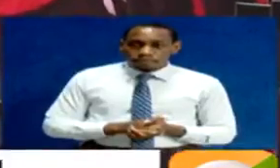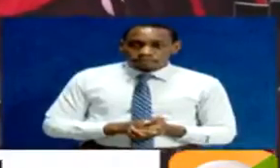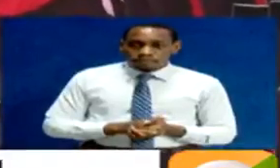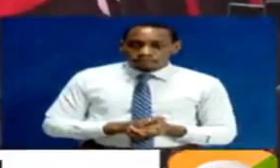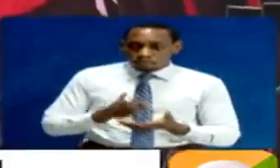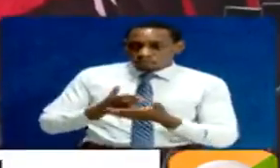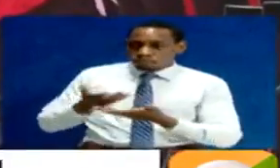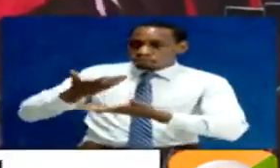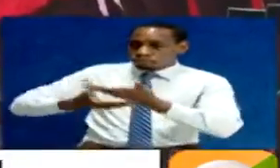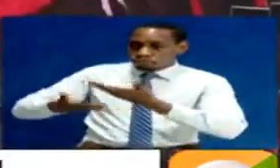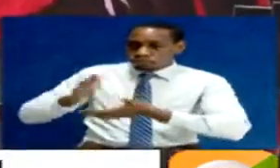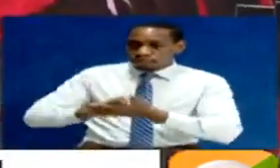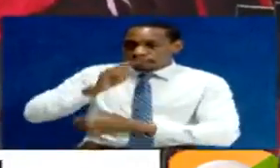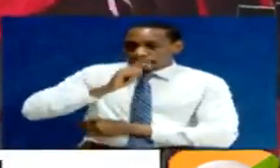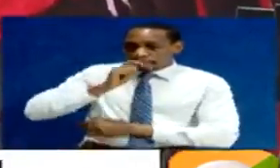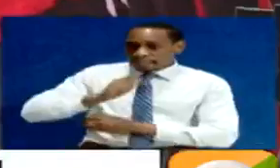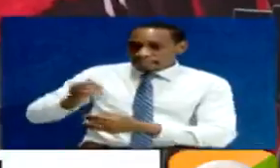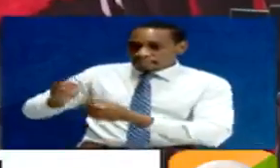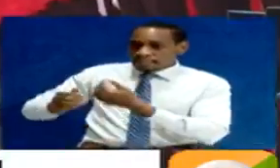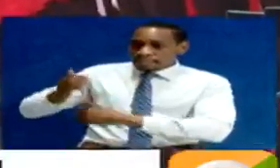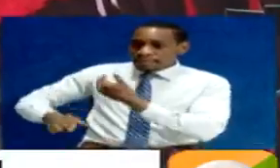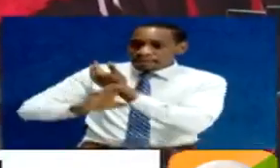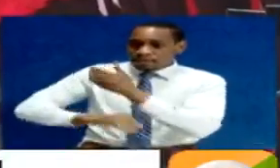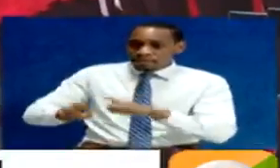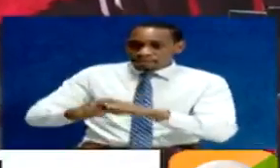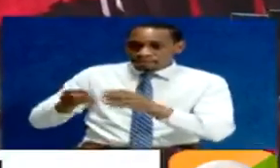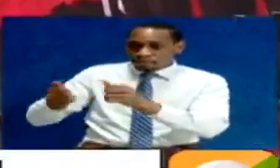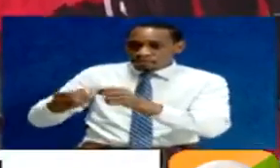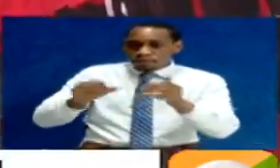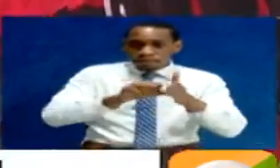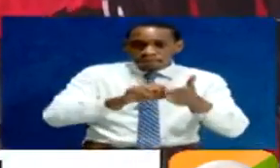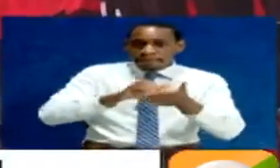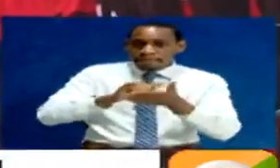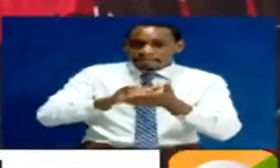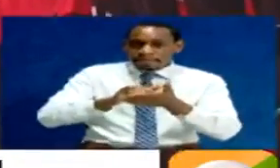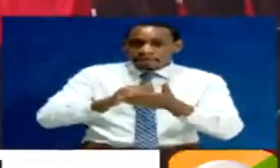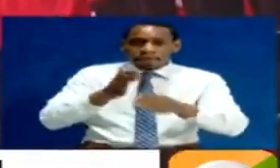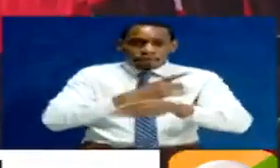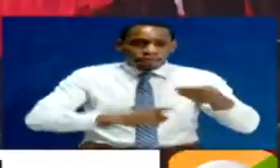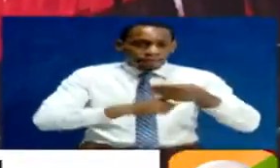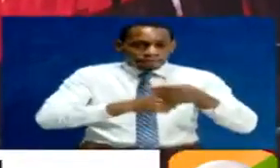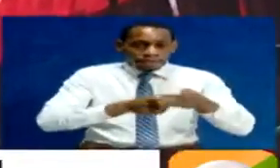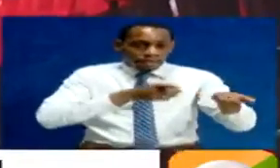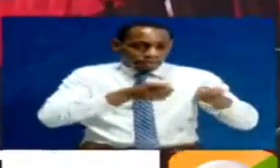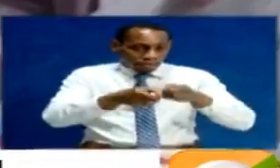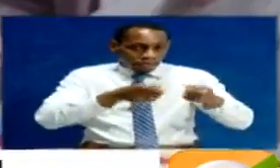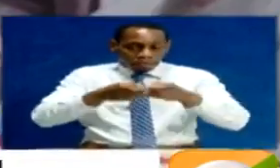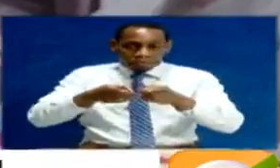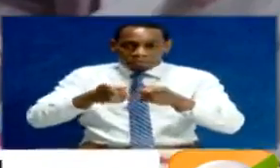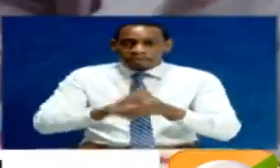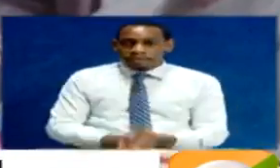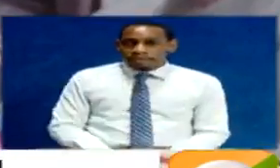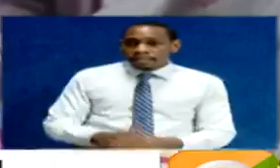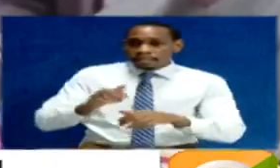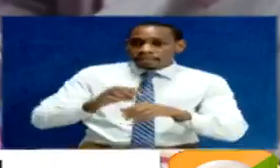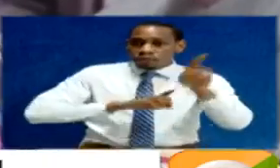as she reaches out to Tanzania's partner states and smoothen the rough edges that characterized her predecessor's first term in office.